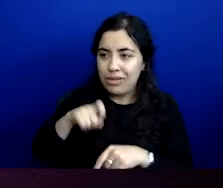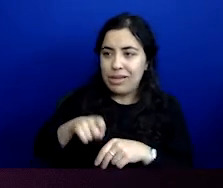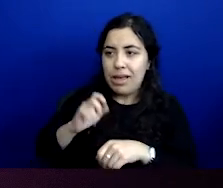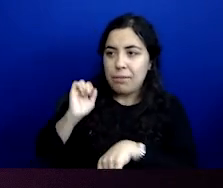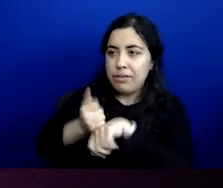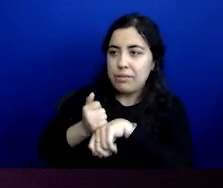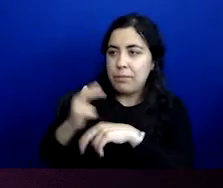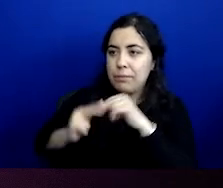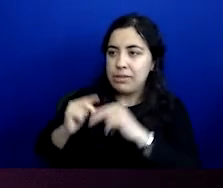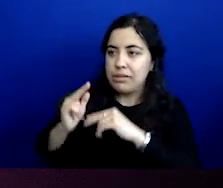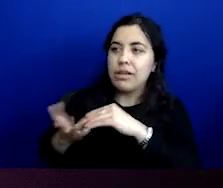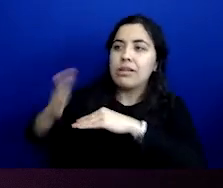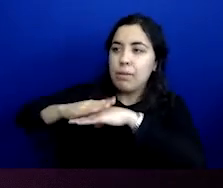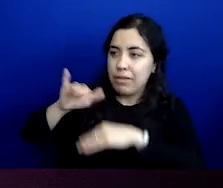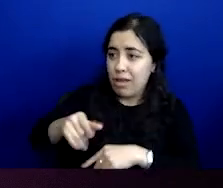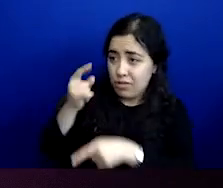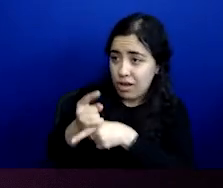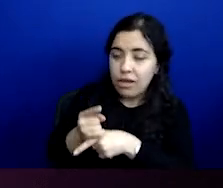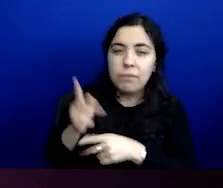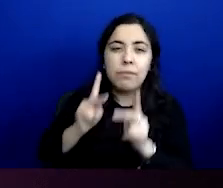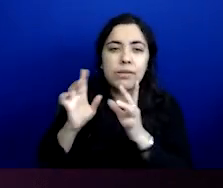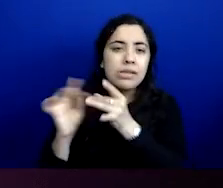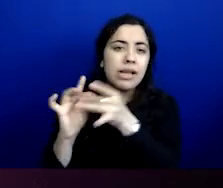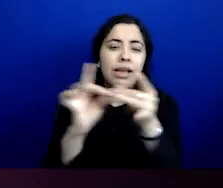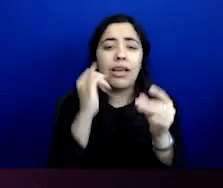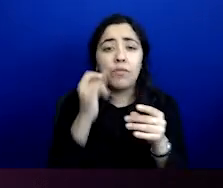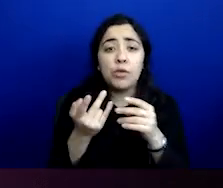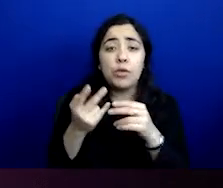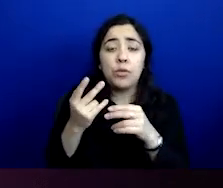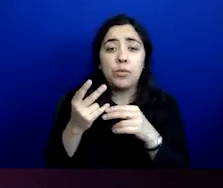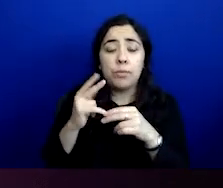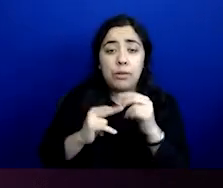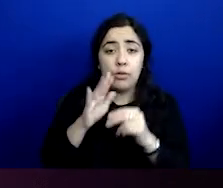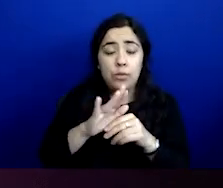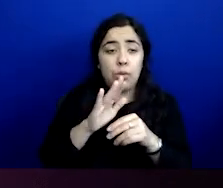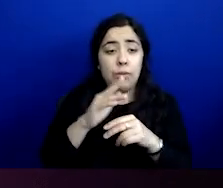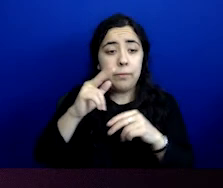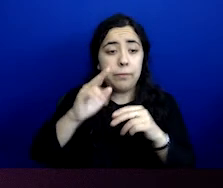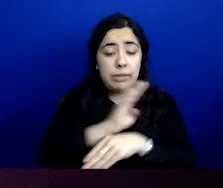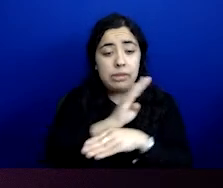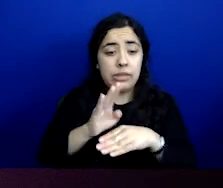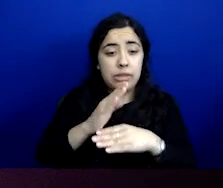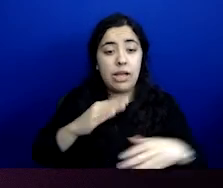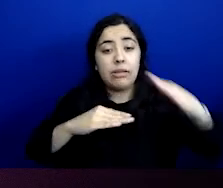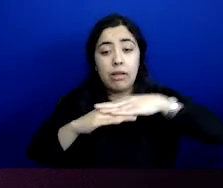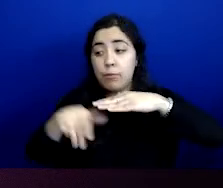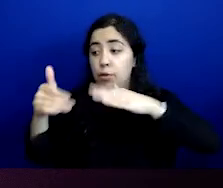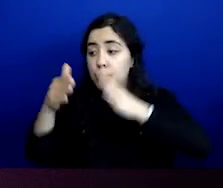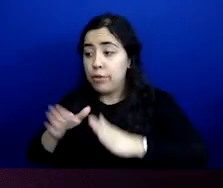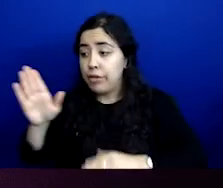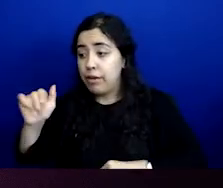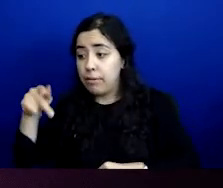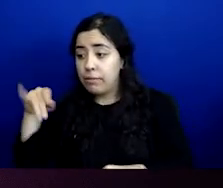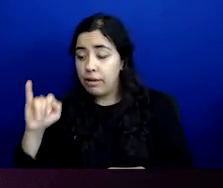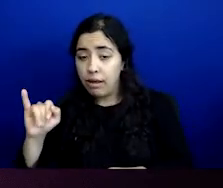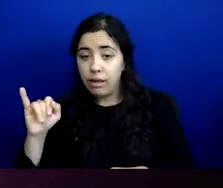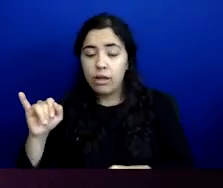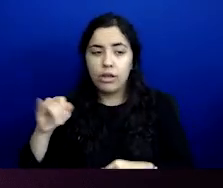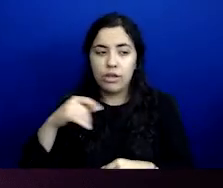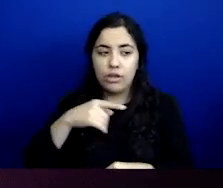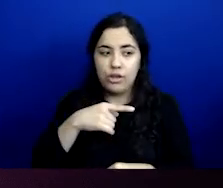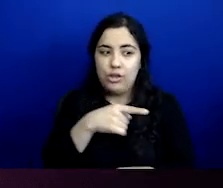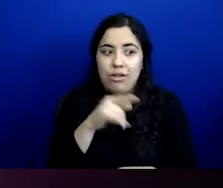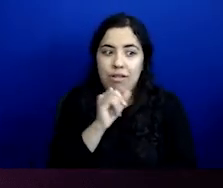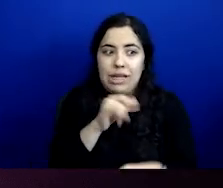on top of that. You often hear people say, if you build a business on top of someone else's APIs, you're at the, you're essentially